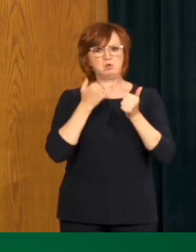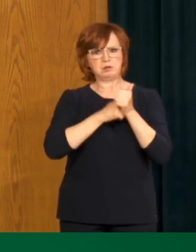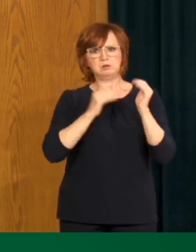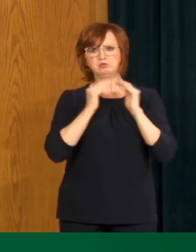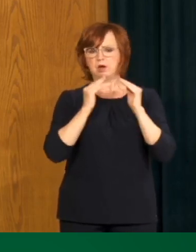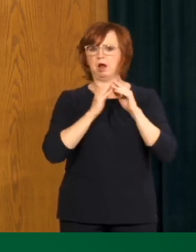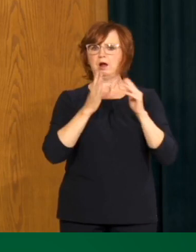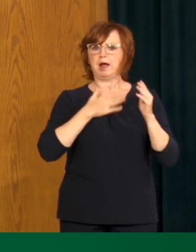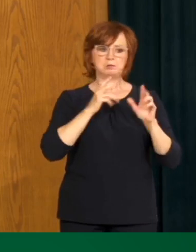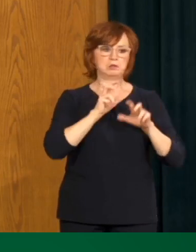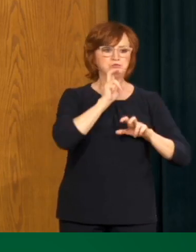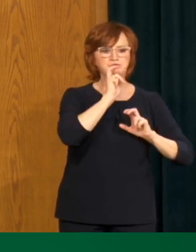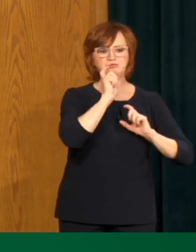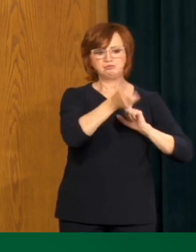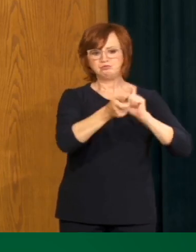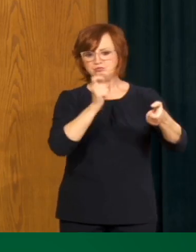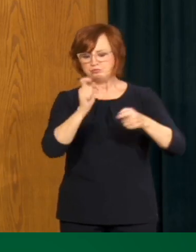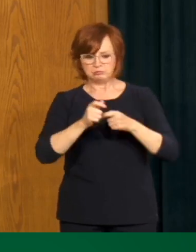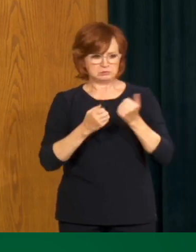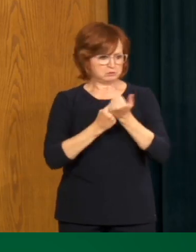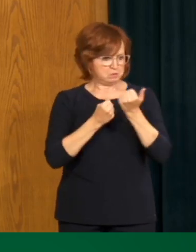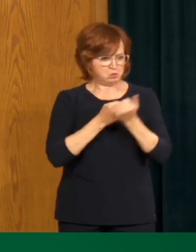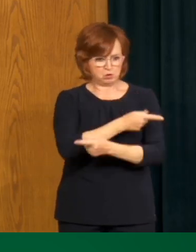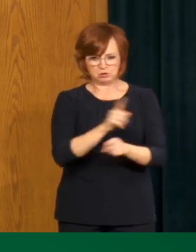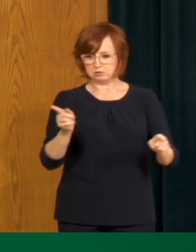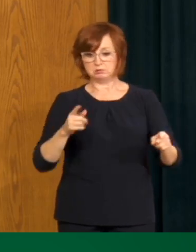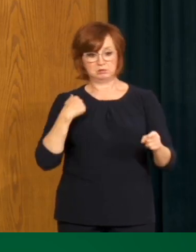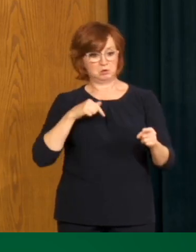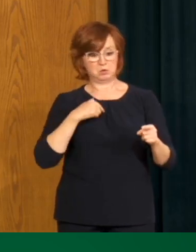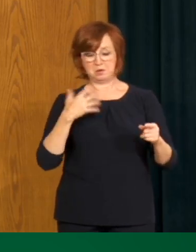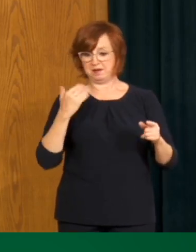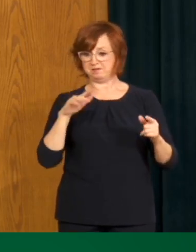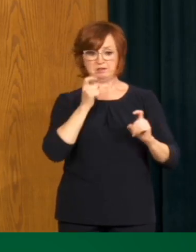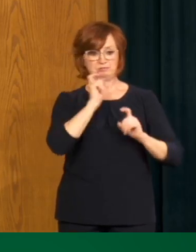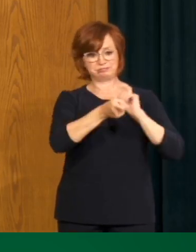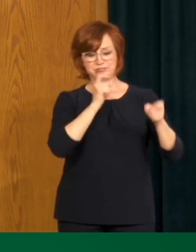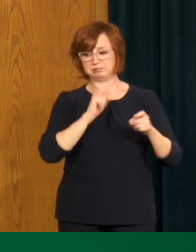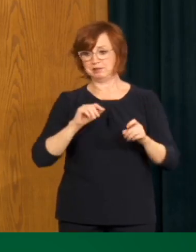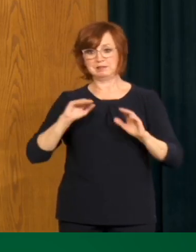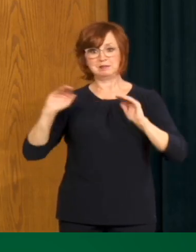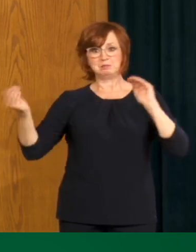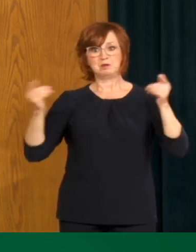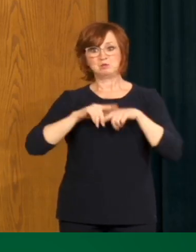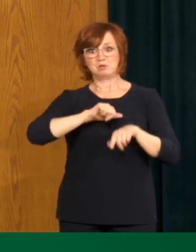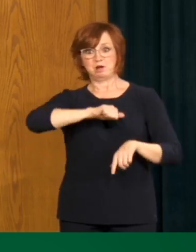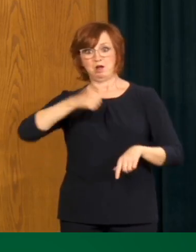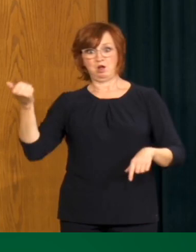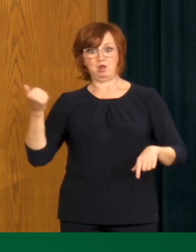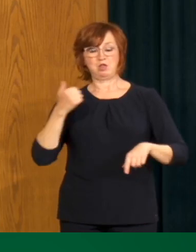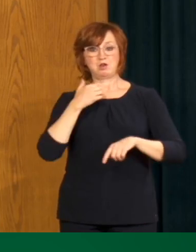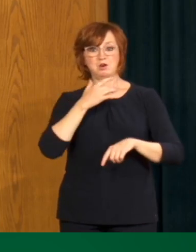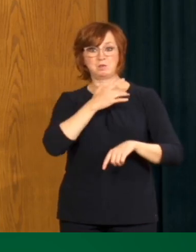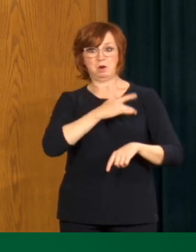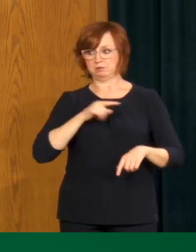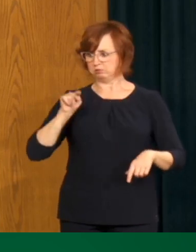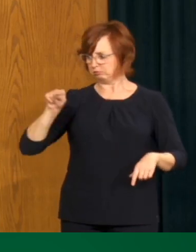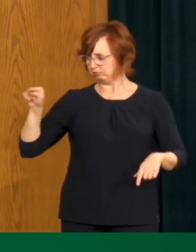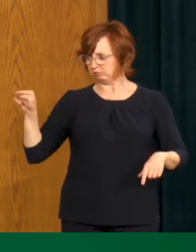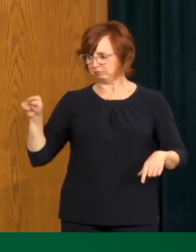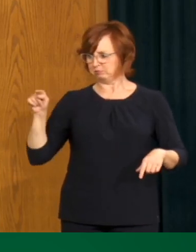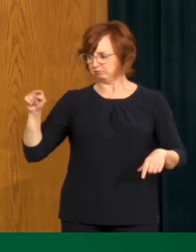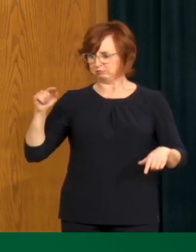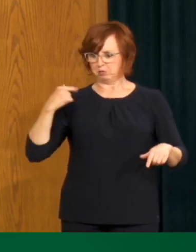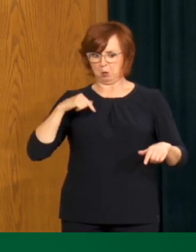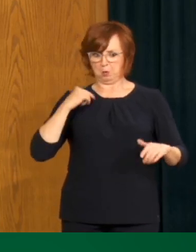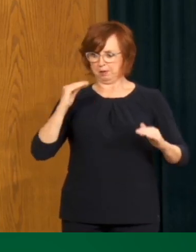so, to unprecedented levels when you compare them to municipalities across this nation. So we would ask that the federal